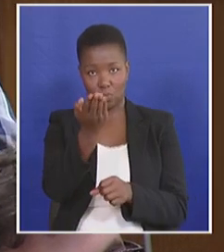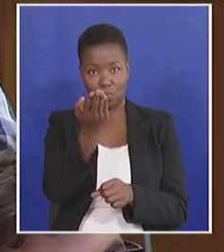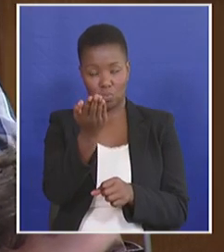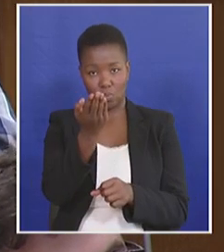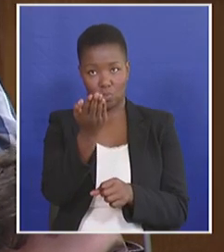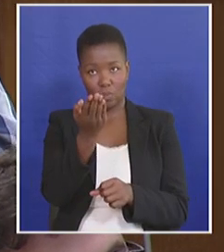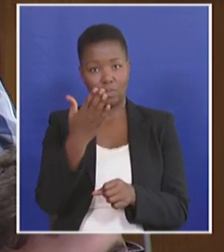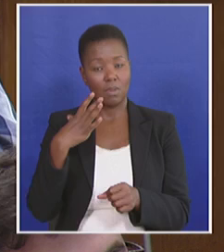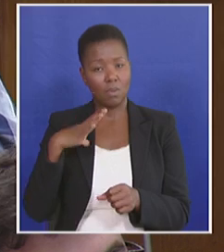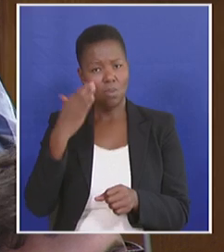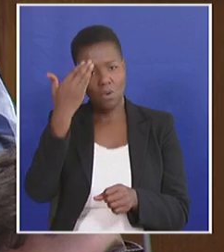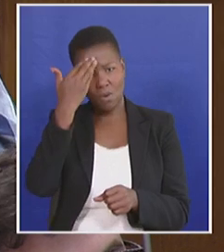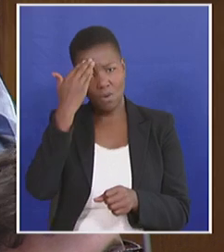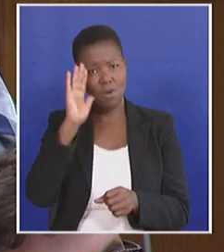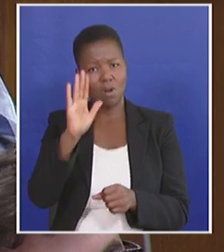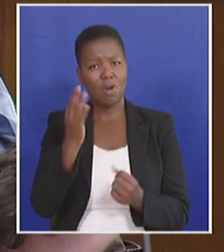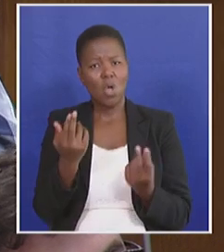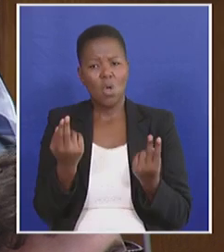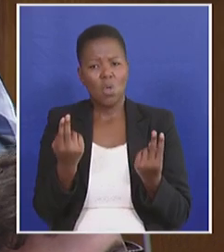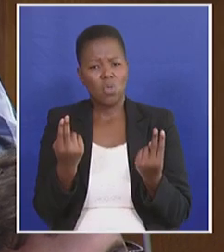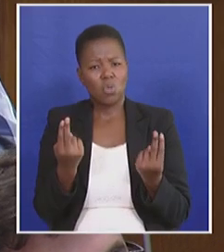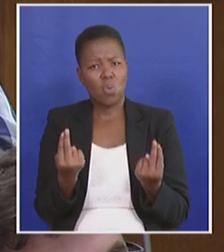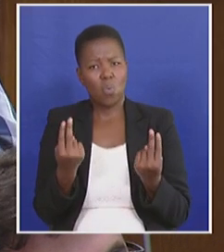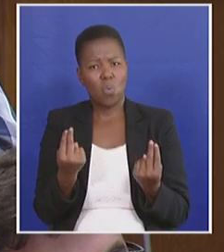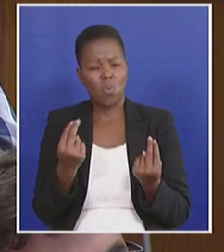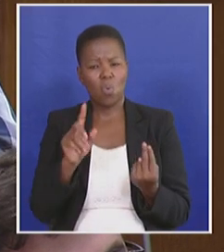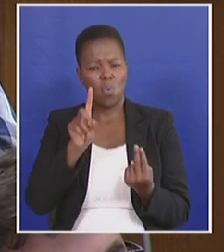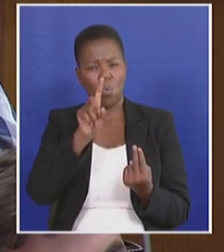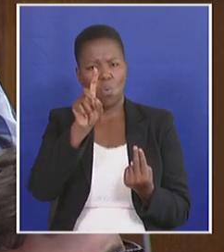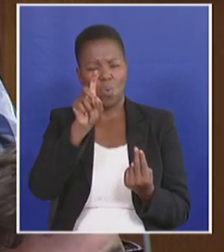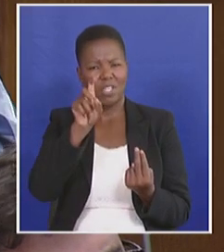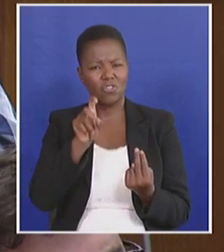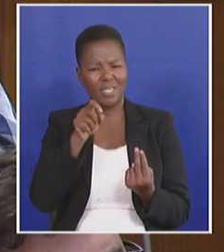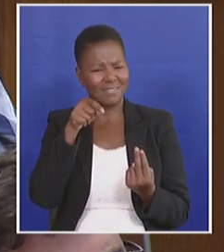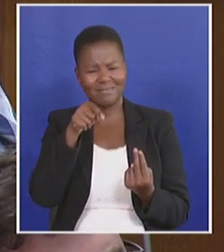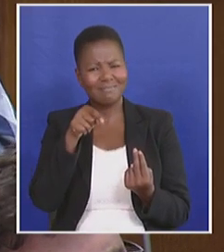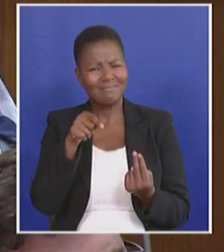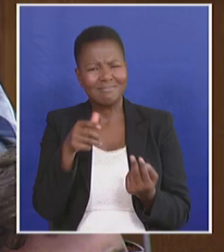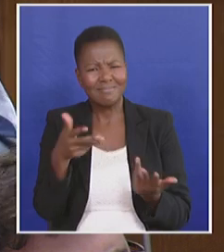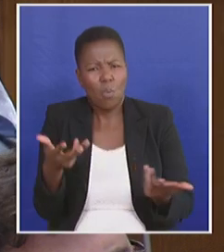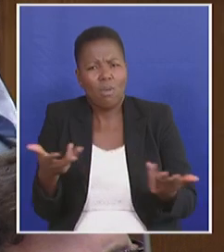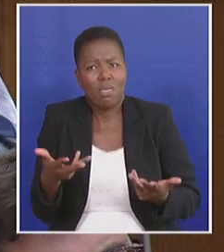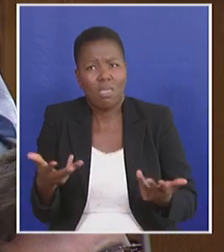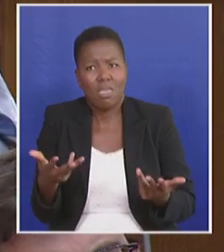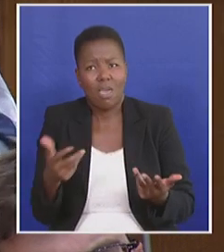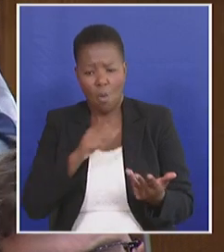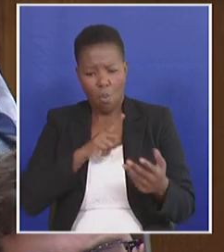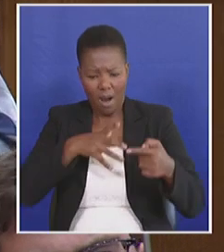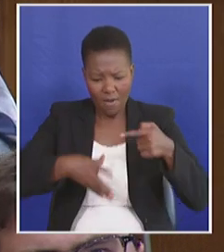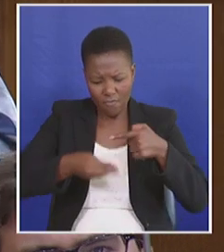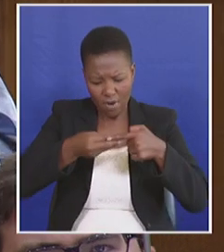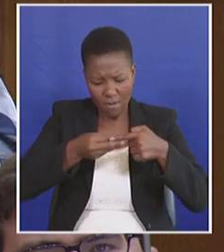to what is new about a follow-up question that is directly